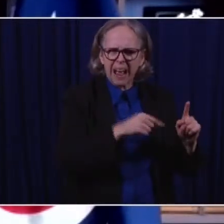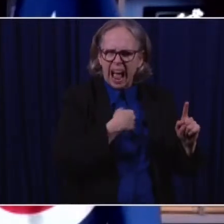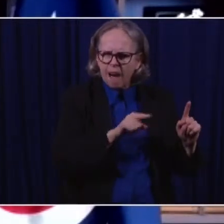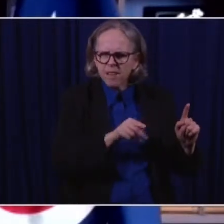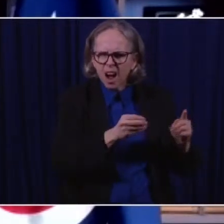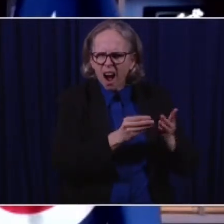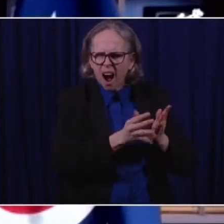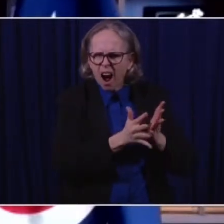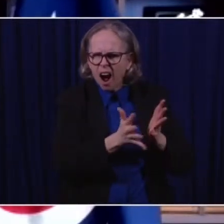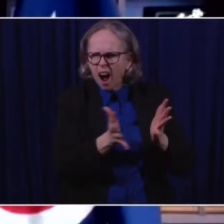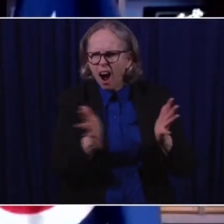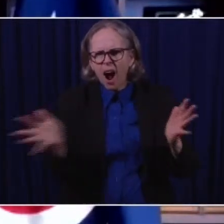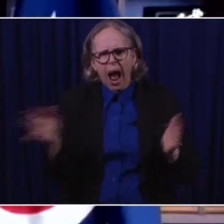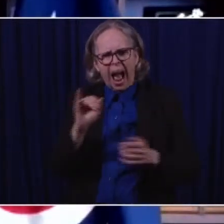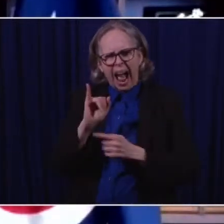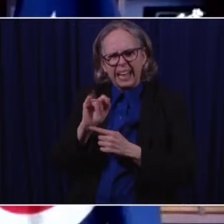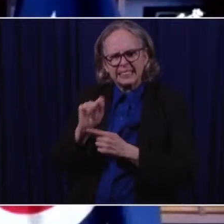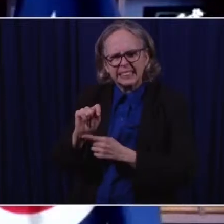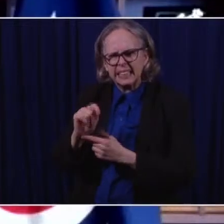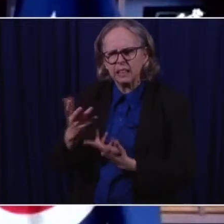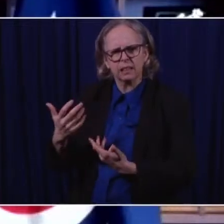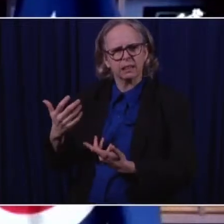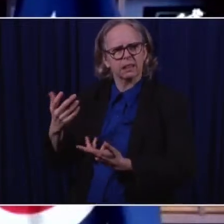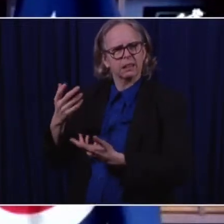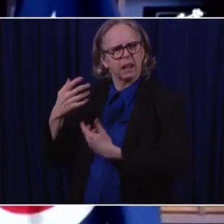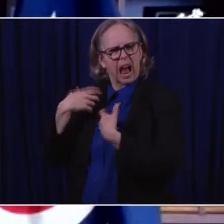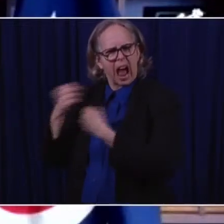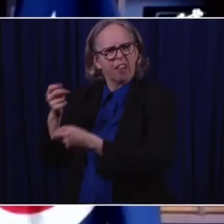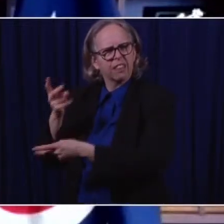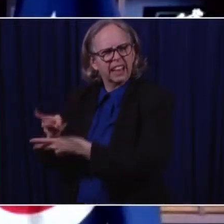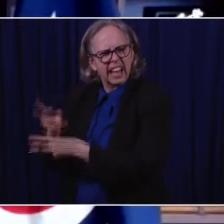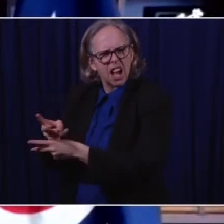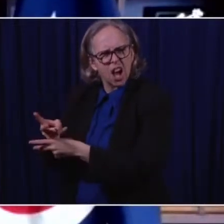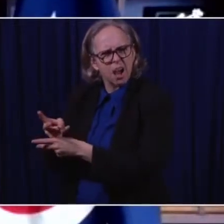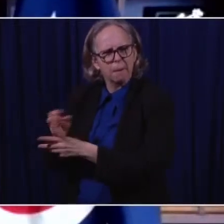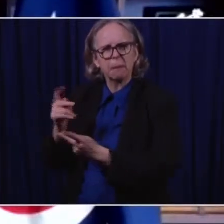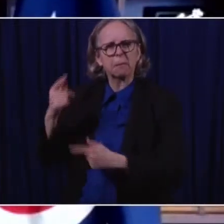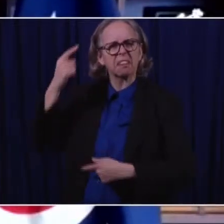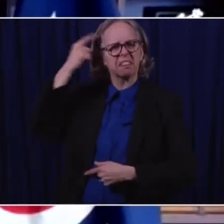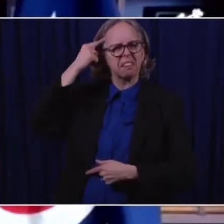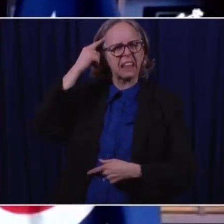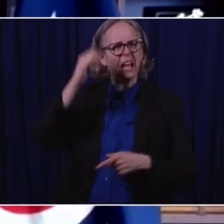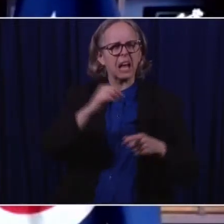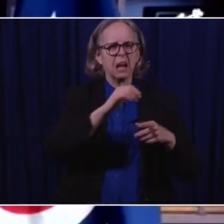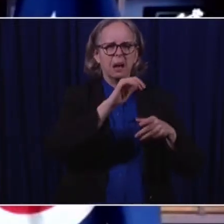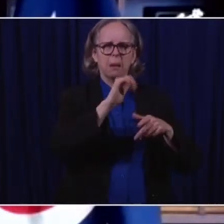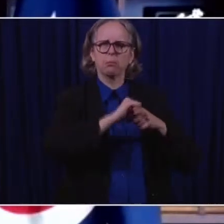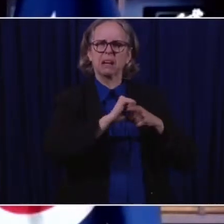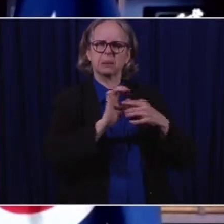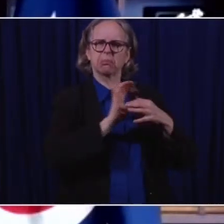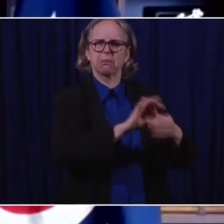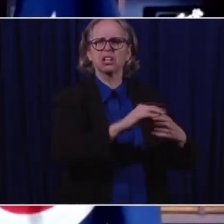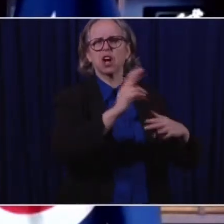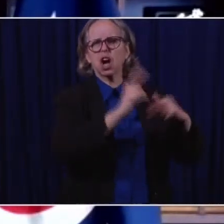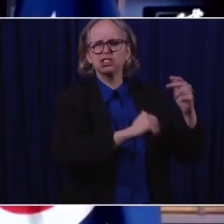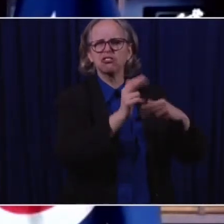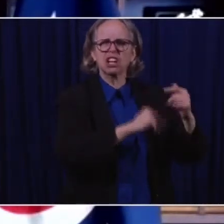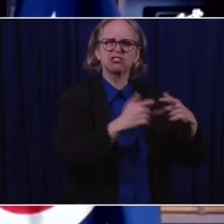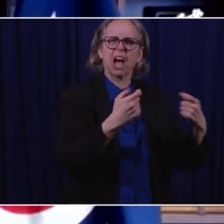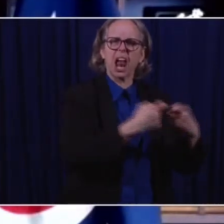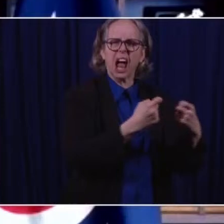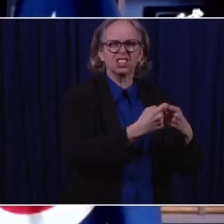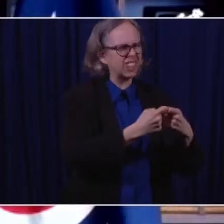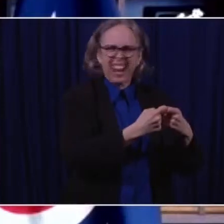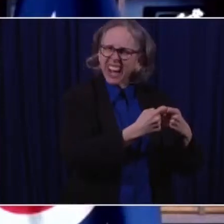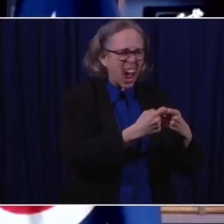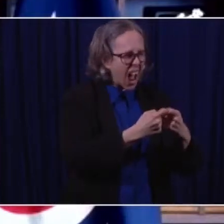healthcare. Some professions that we sometimes don't think about when we think about apprenticeship programs. And